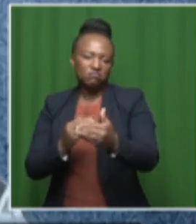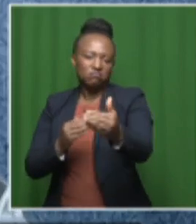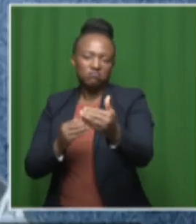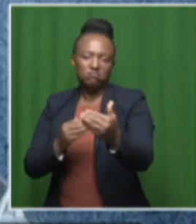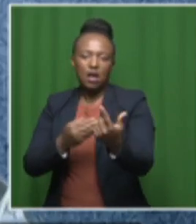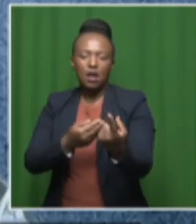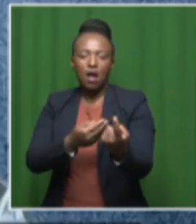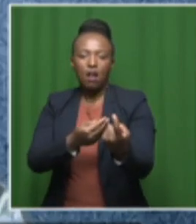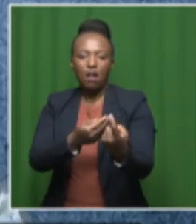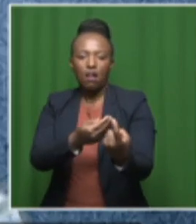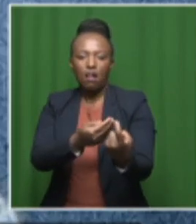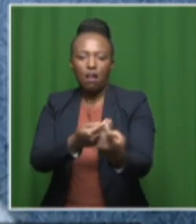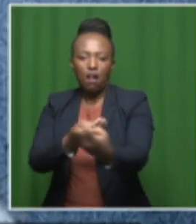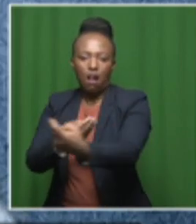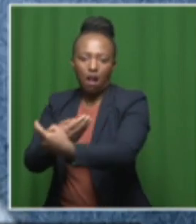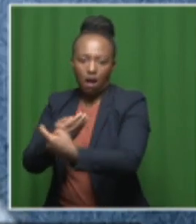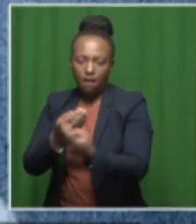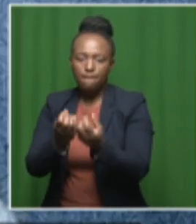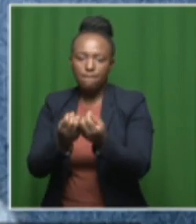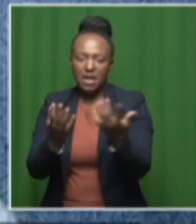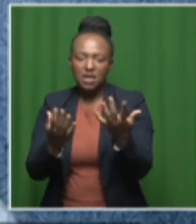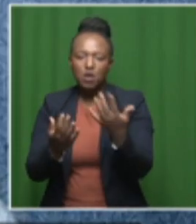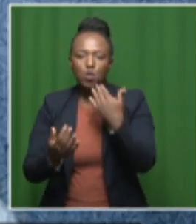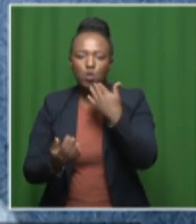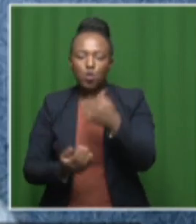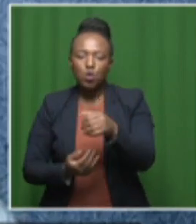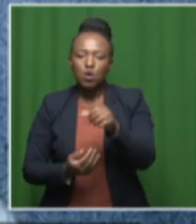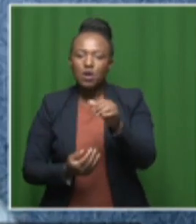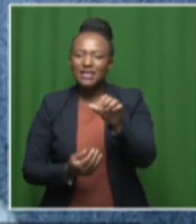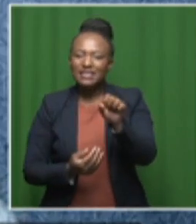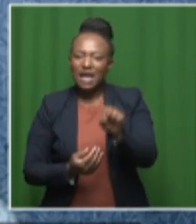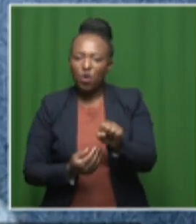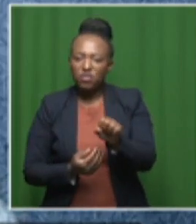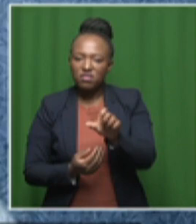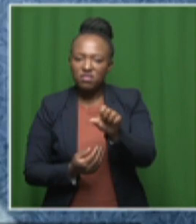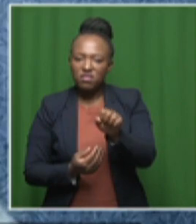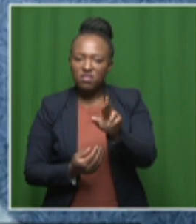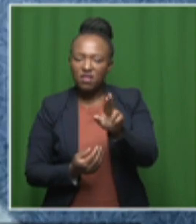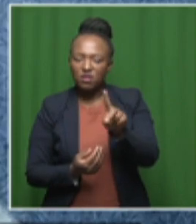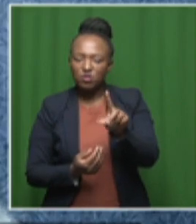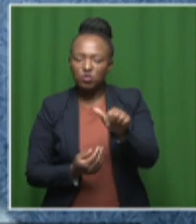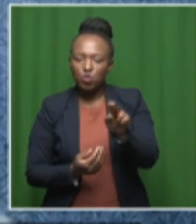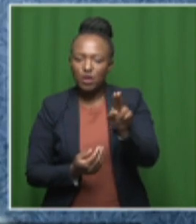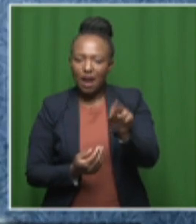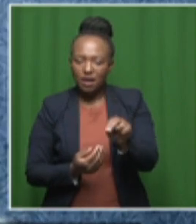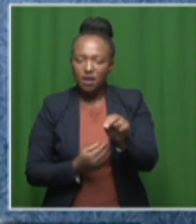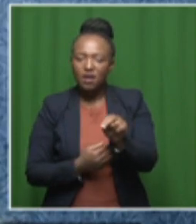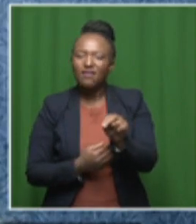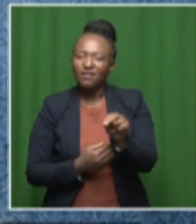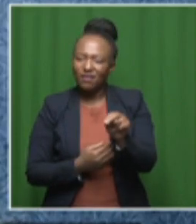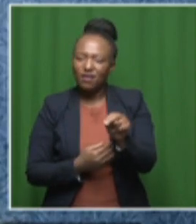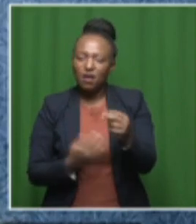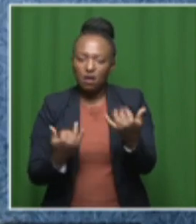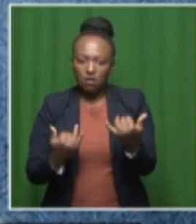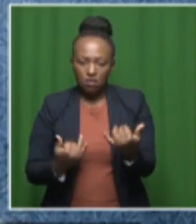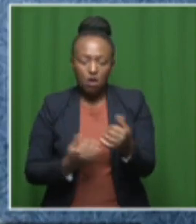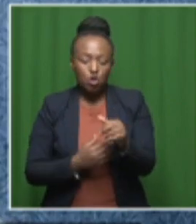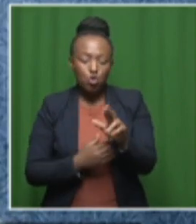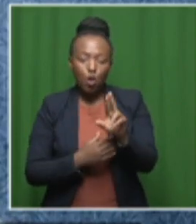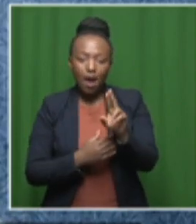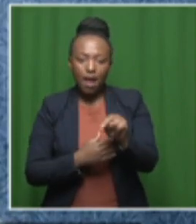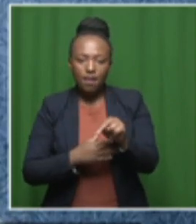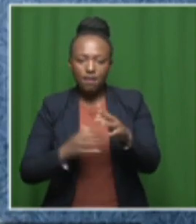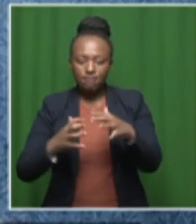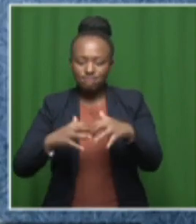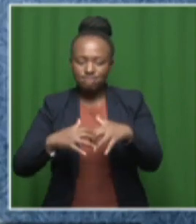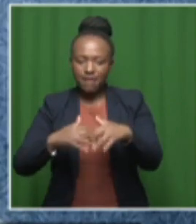in 2011, South Sudan. So the UN and the Security Council was established at a time when you